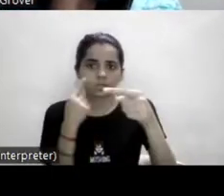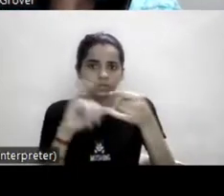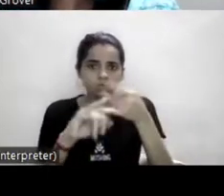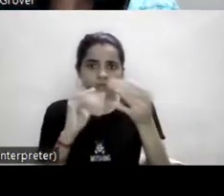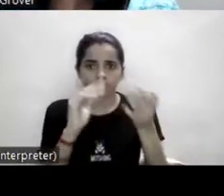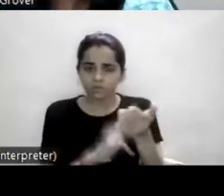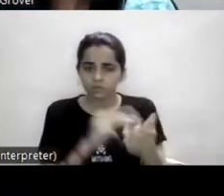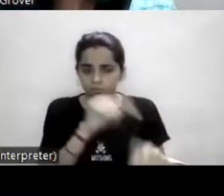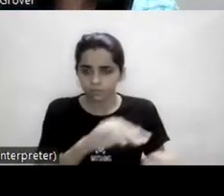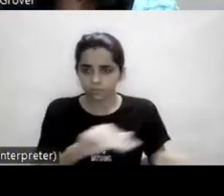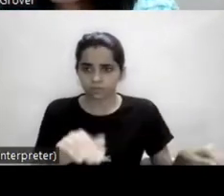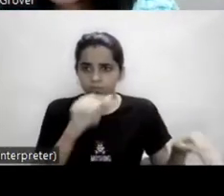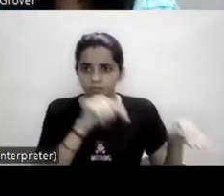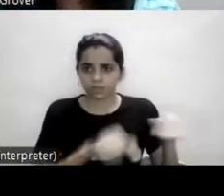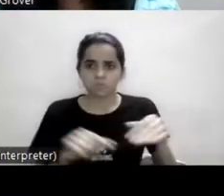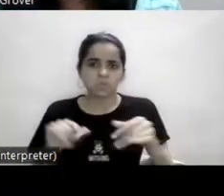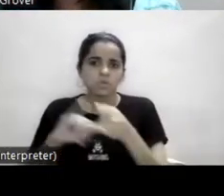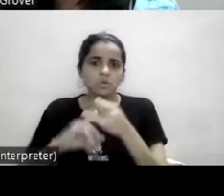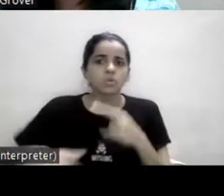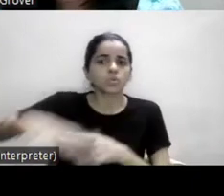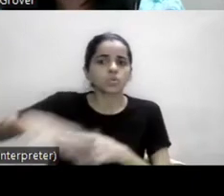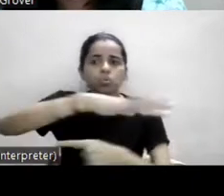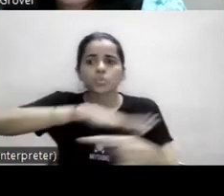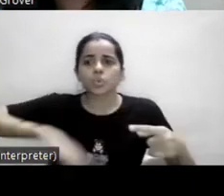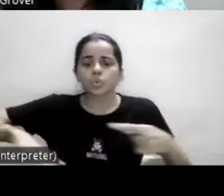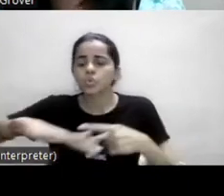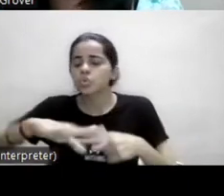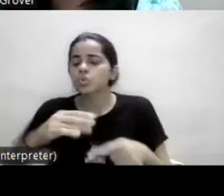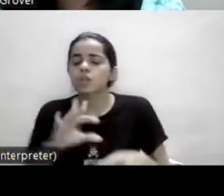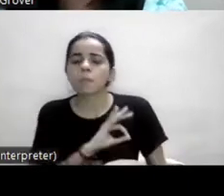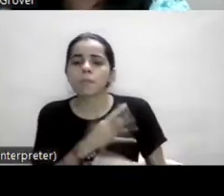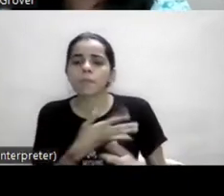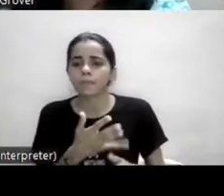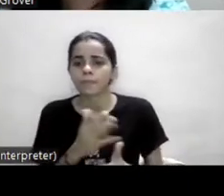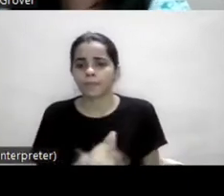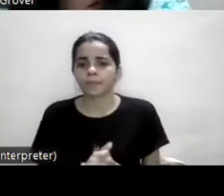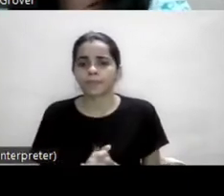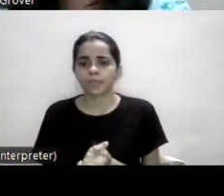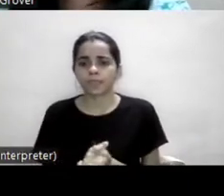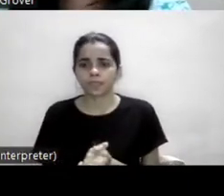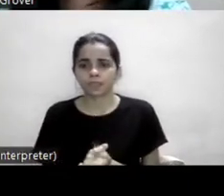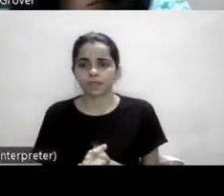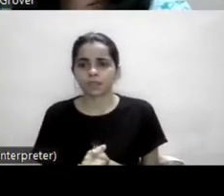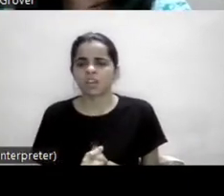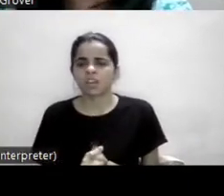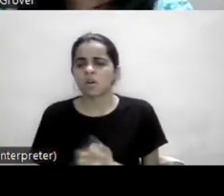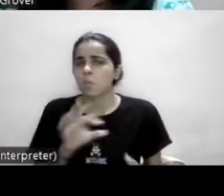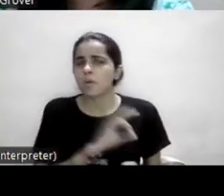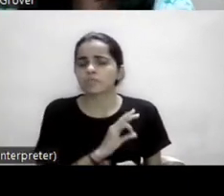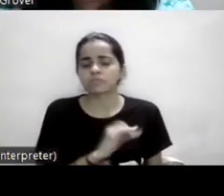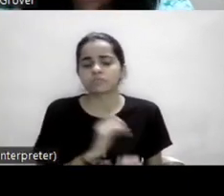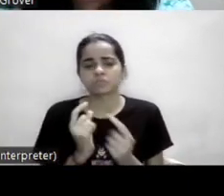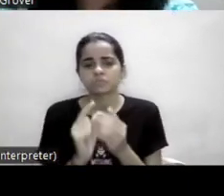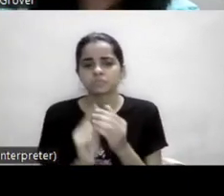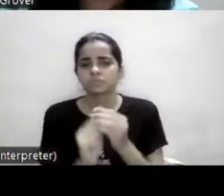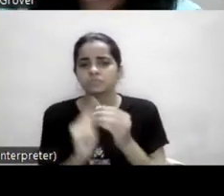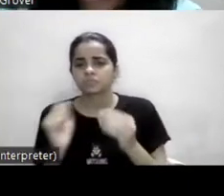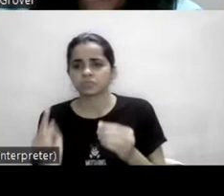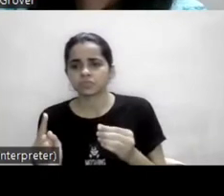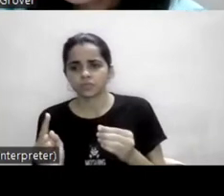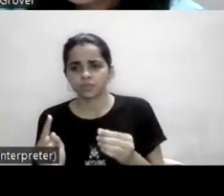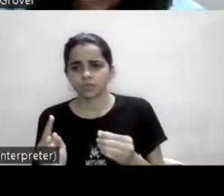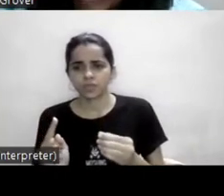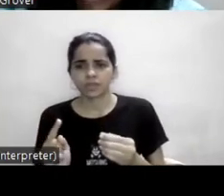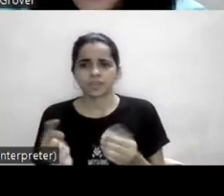in socializing with the able-bodied world, the so-called able-bodied, or say the so-called